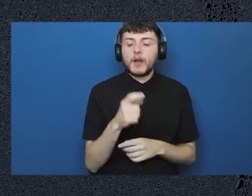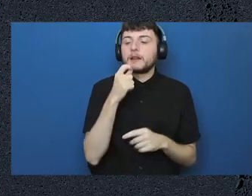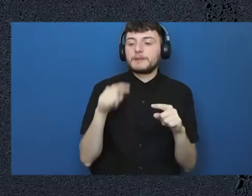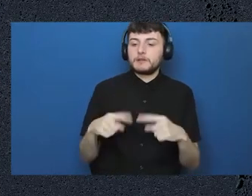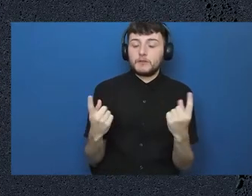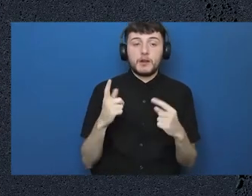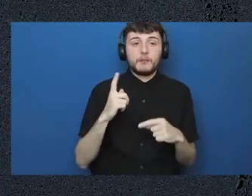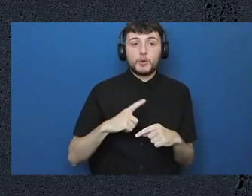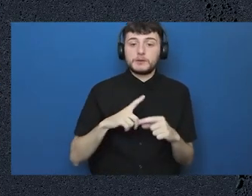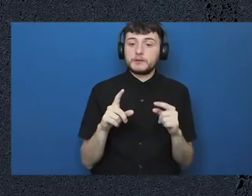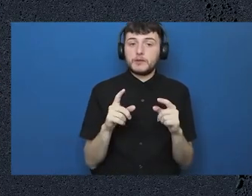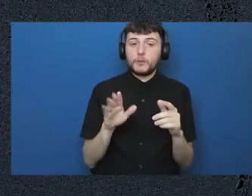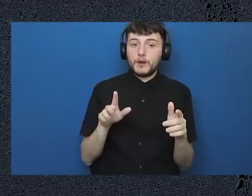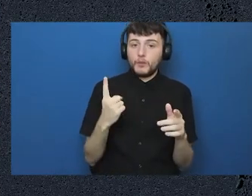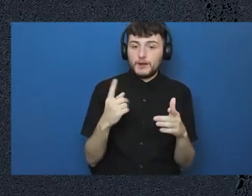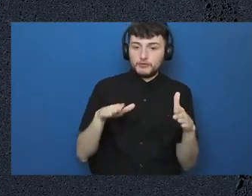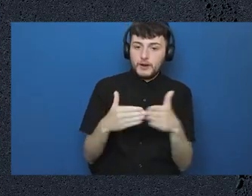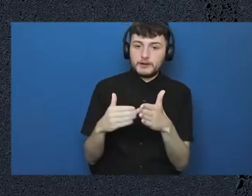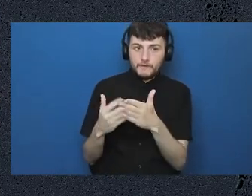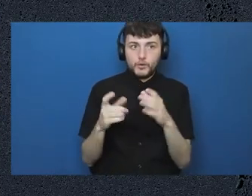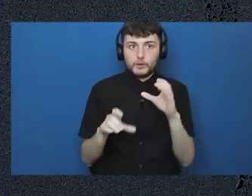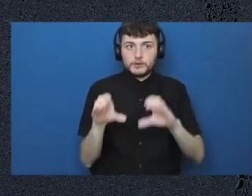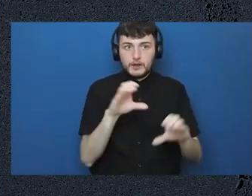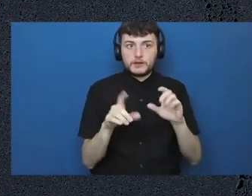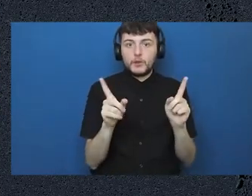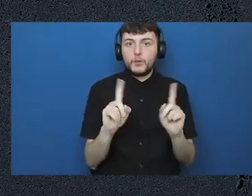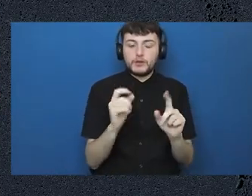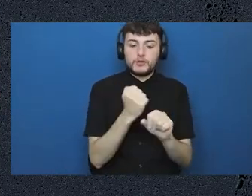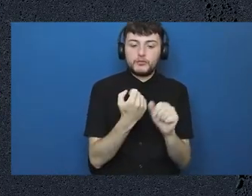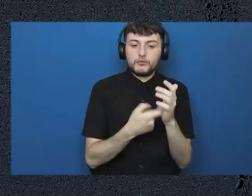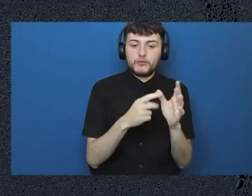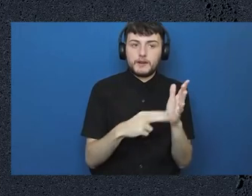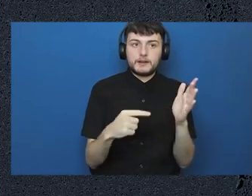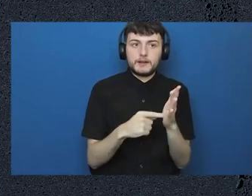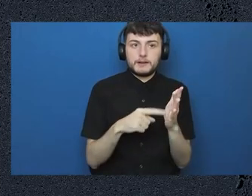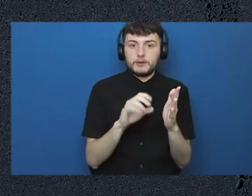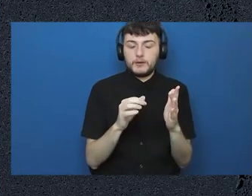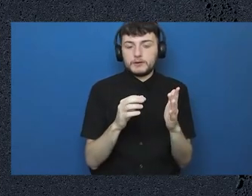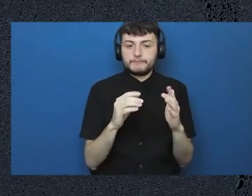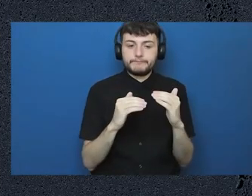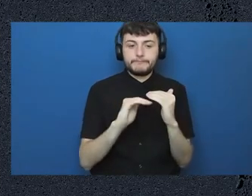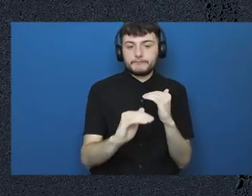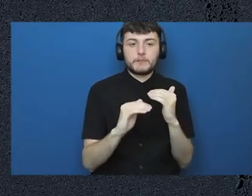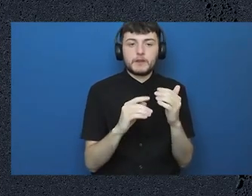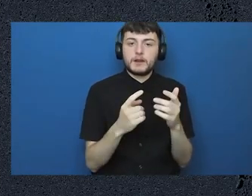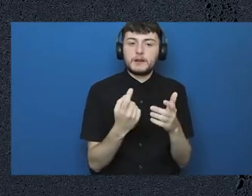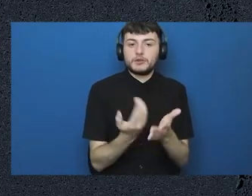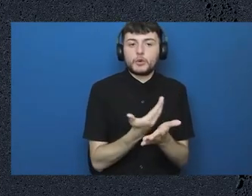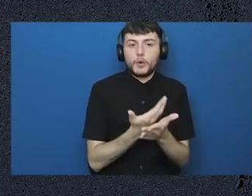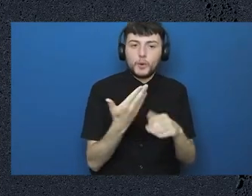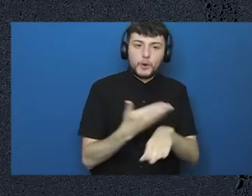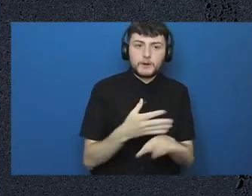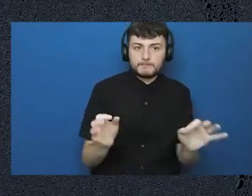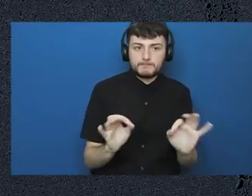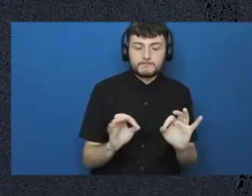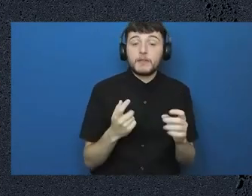is grants and insecure kind of work don't work with maternity leave. It is much easier as a doctor to take maternity leave. I did